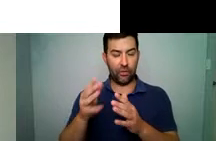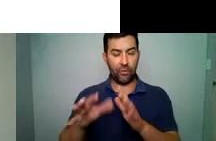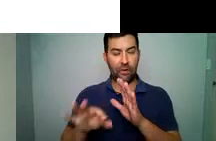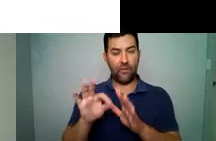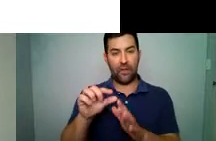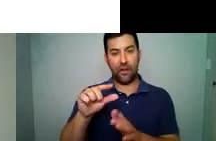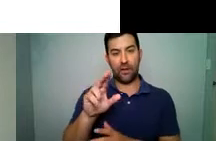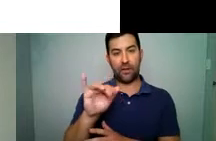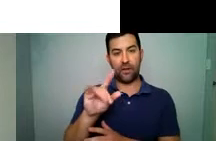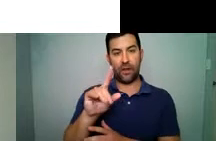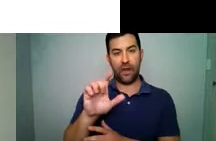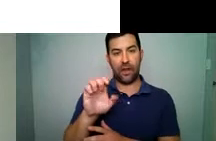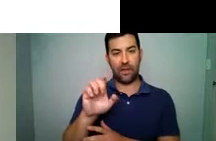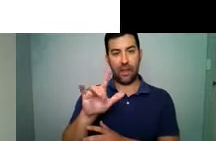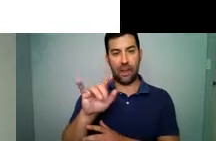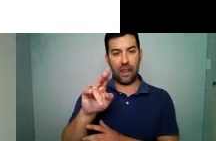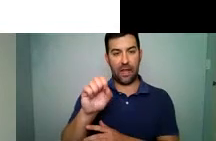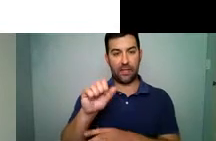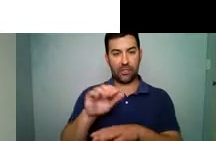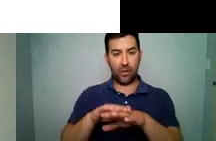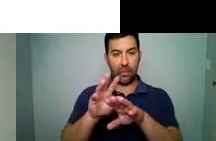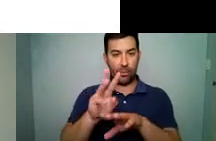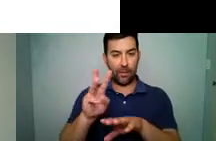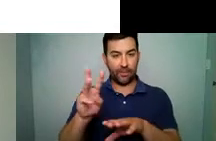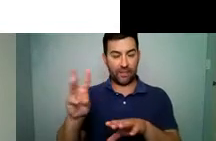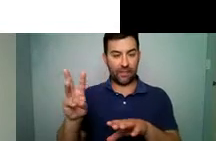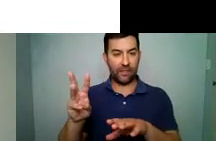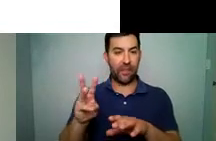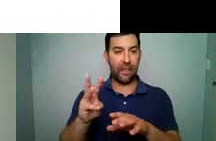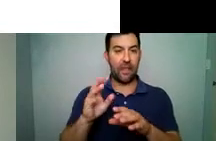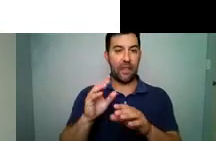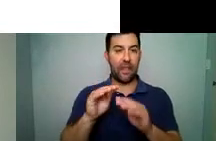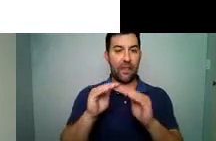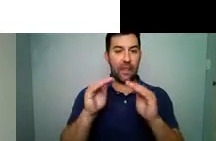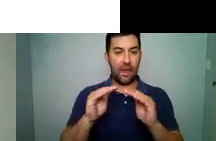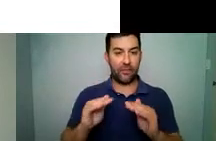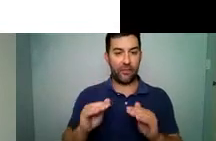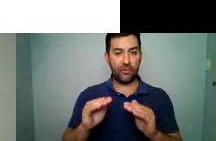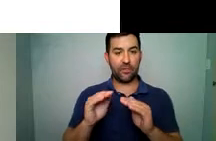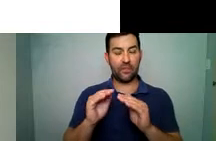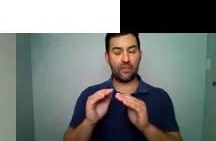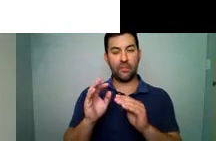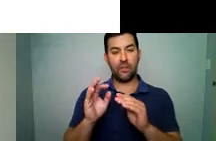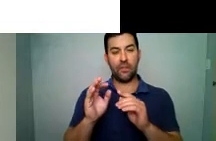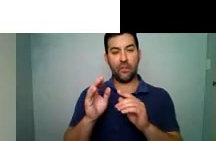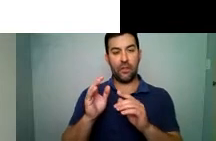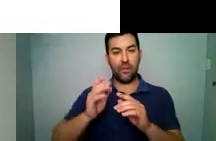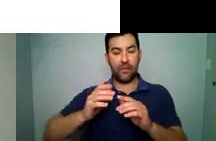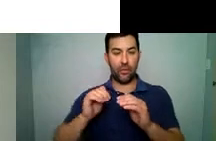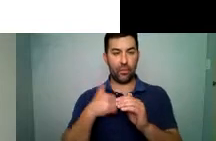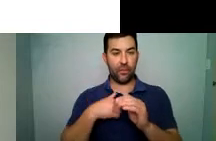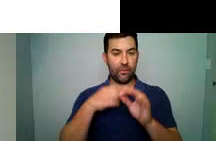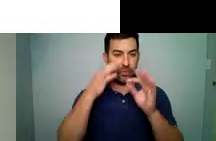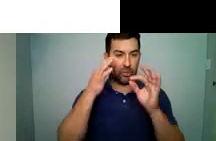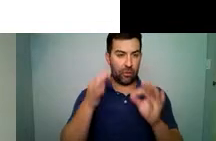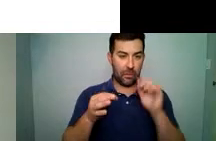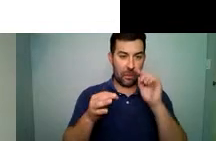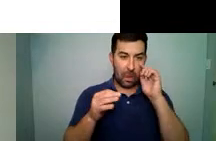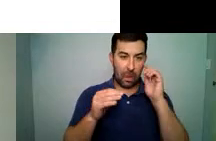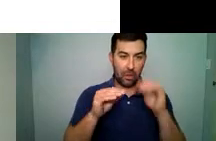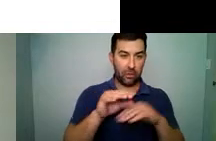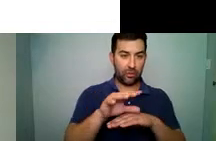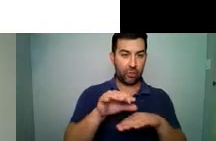too. But those lighting levels and lighting fixtures will have been, determined by internal and consultant